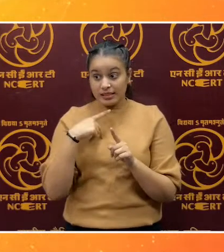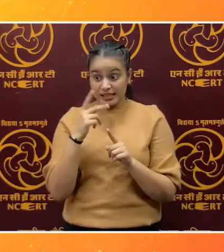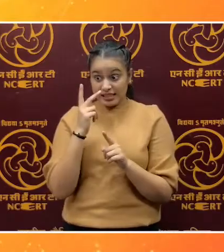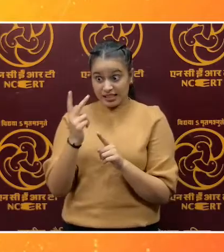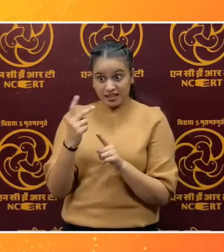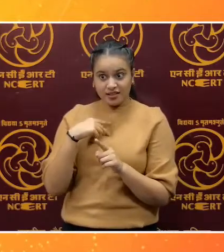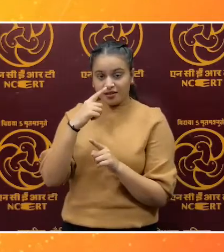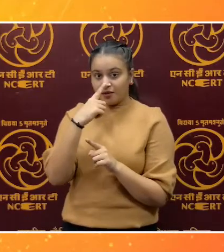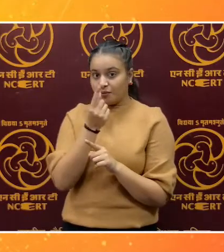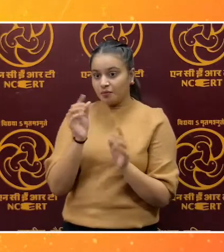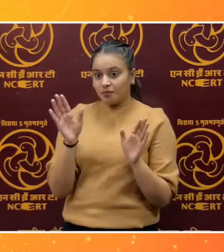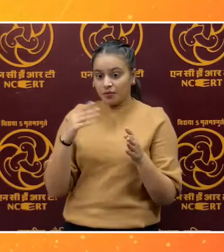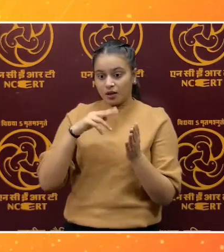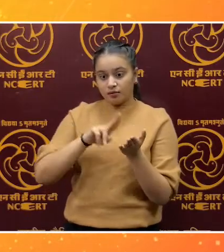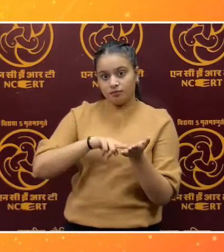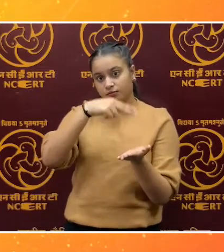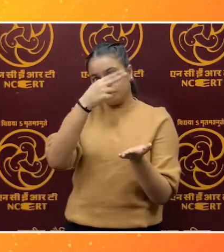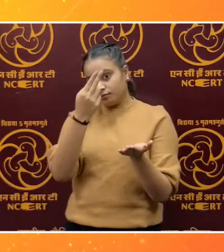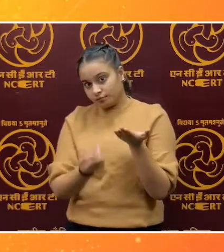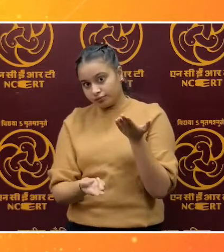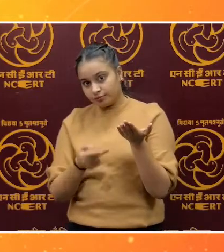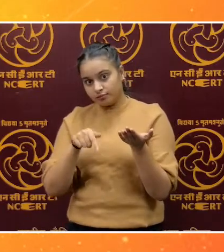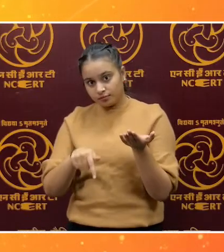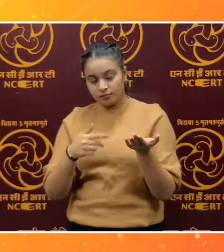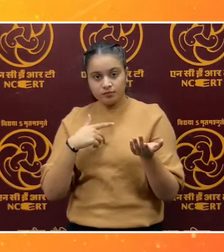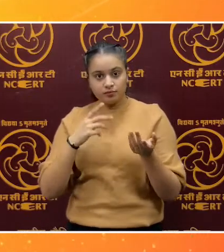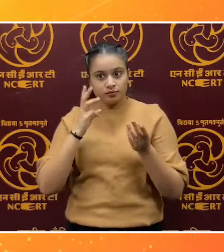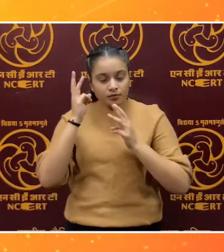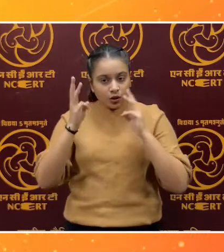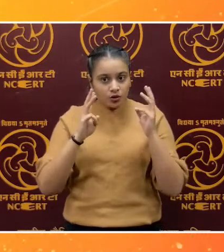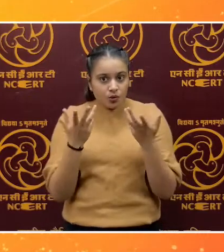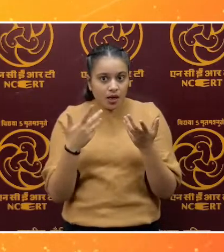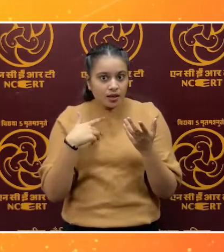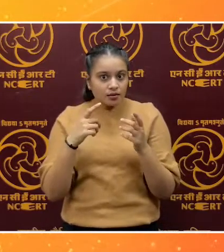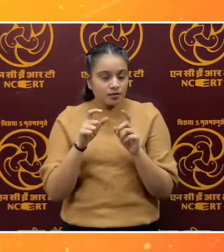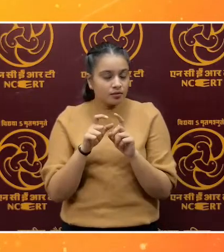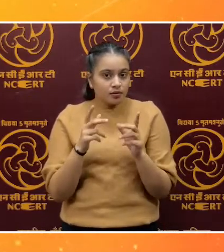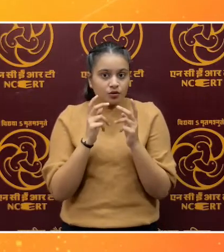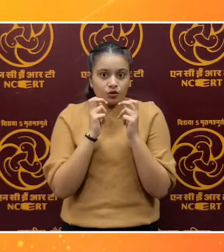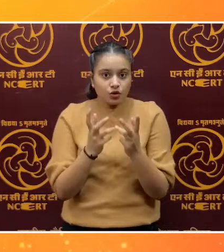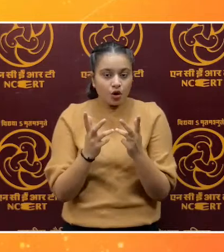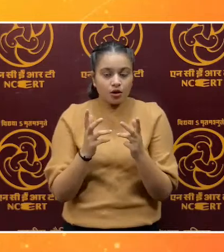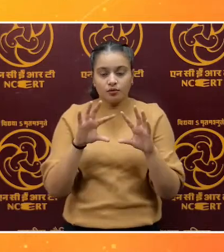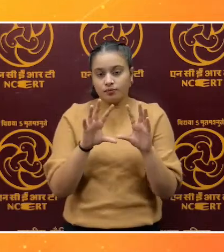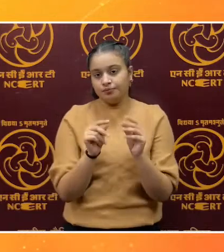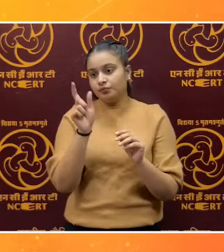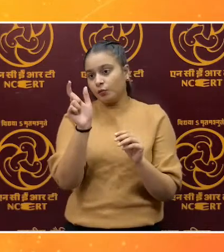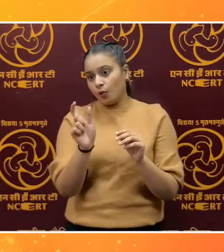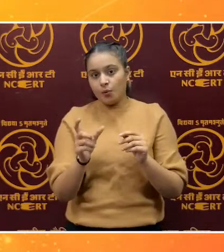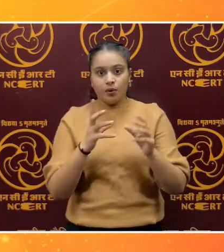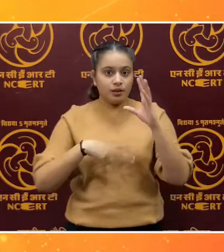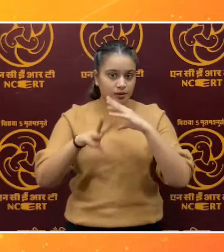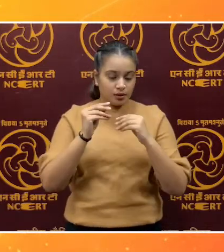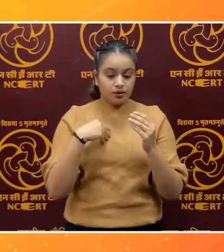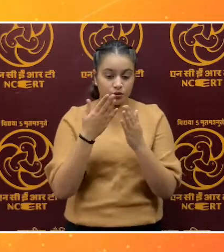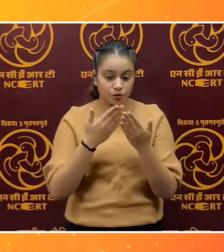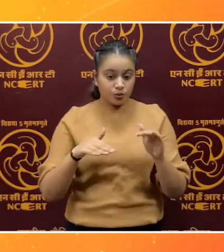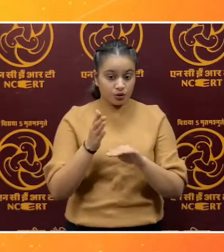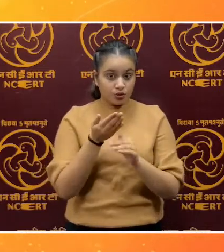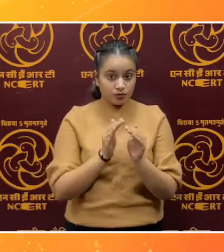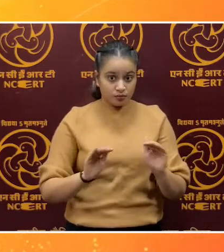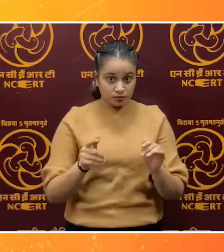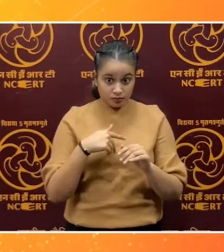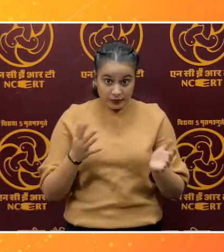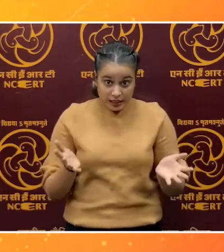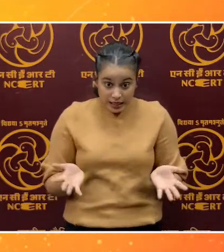falling down on the ground. He was anxious, he was disturbed. So these are the words we have learned. Our young learners, I will encourage them